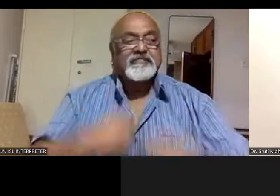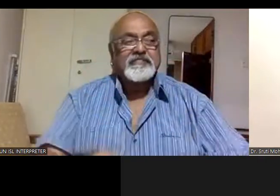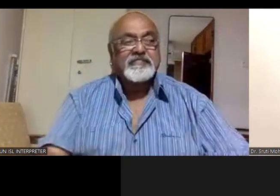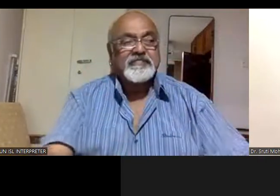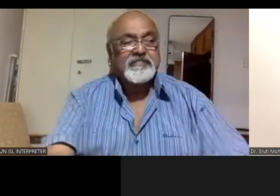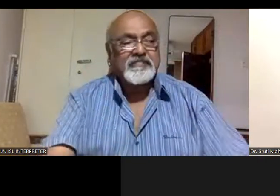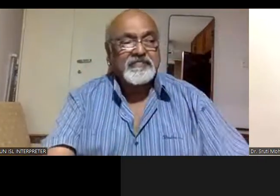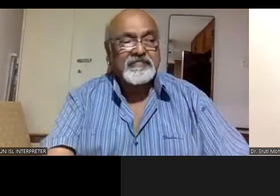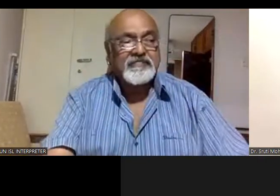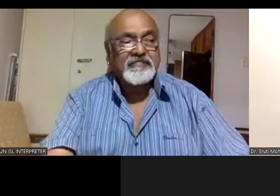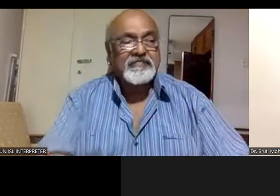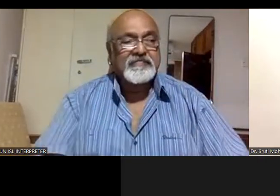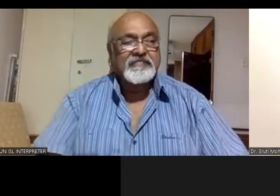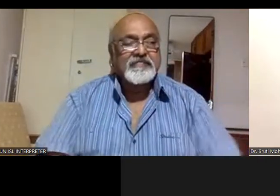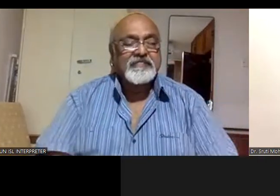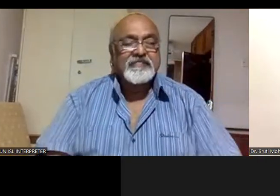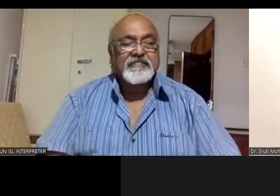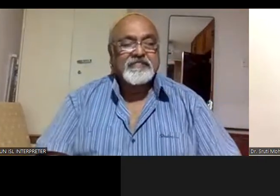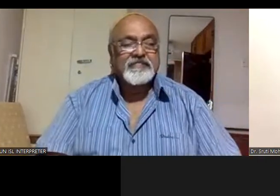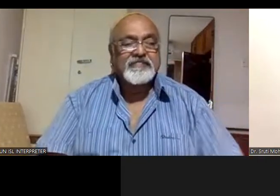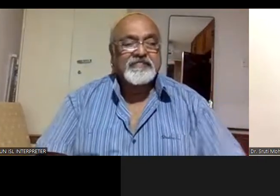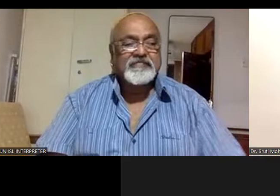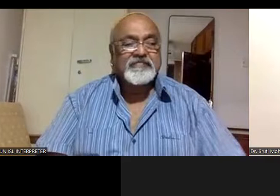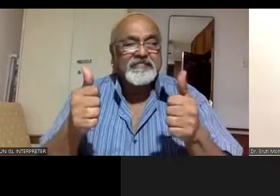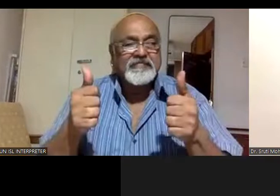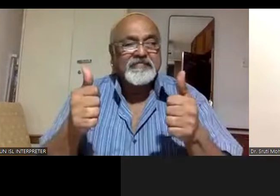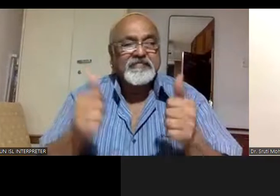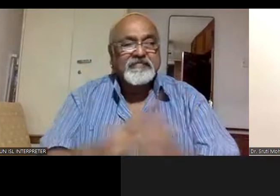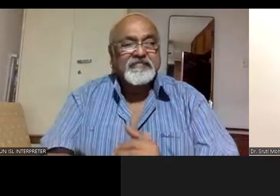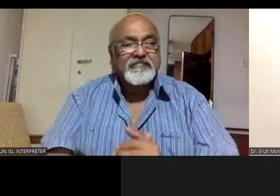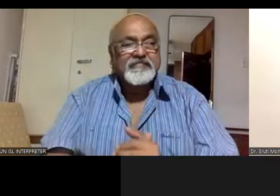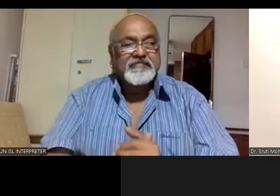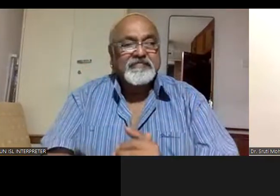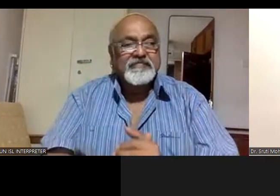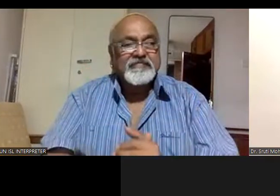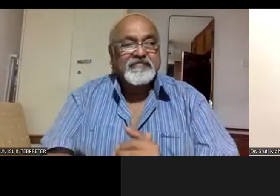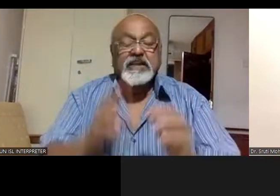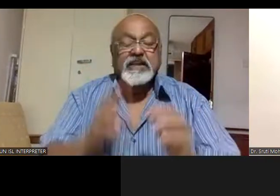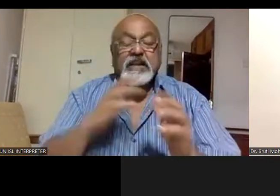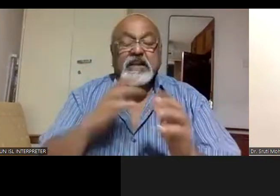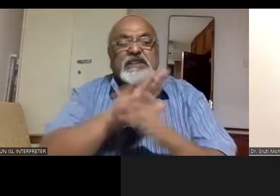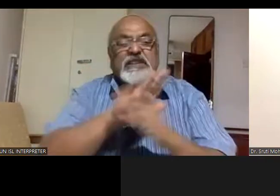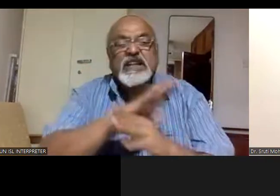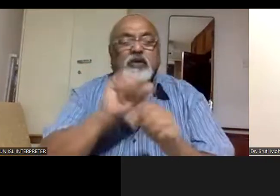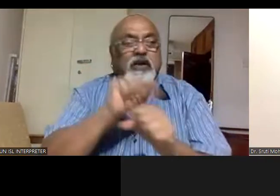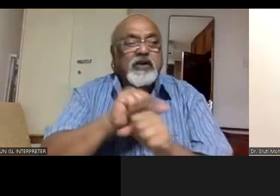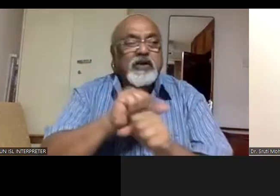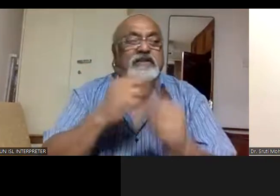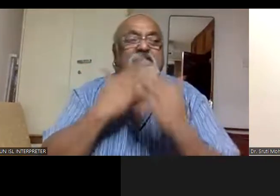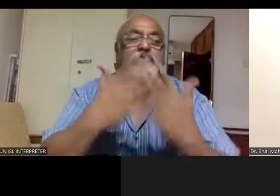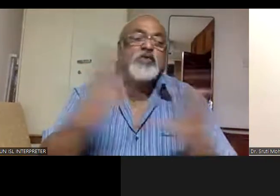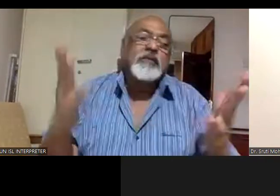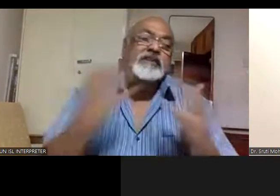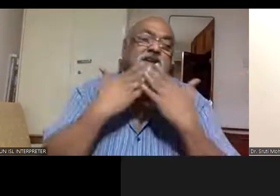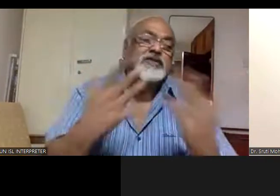Thank you, ma'am. Thank you so much for taking out time on such a short notice. I know you have been busy with the work, but thank you so much. I'm sure your